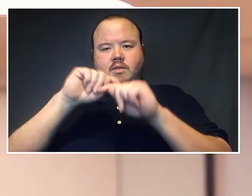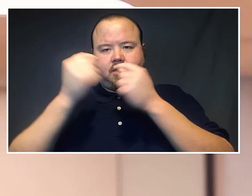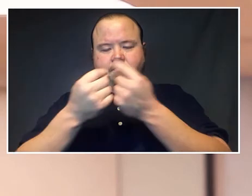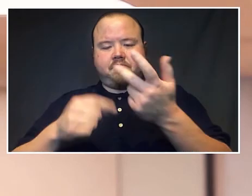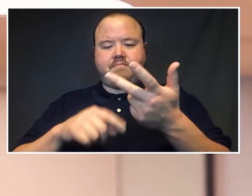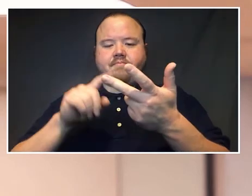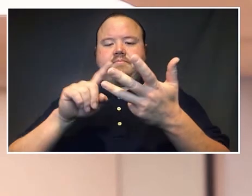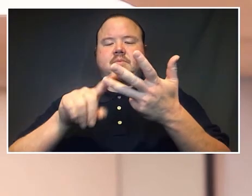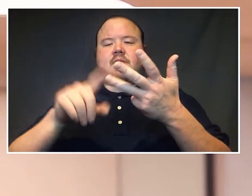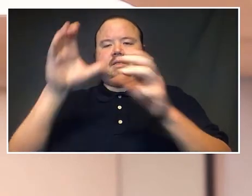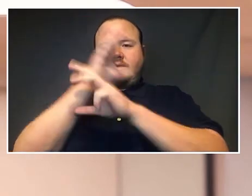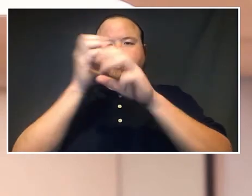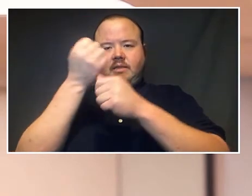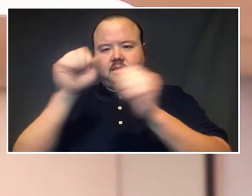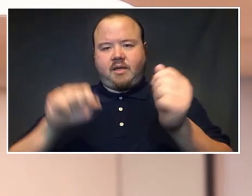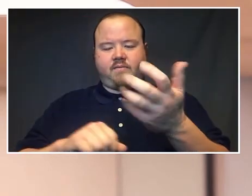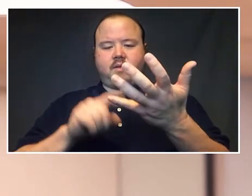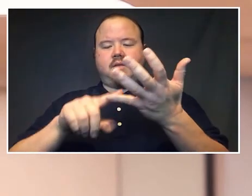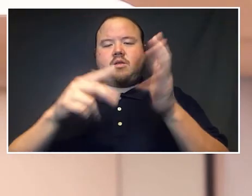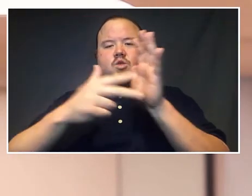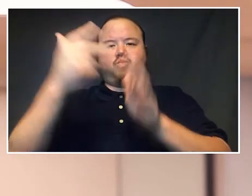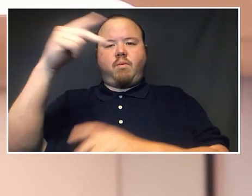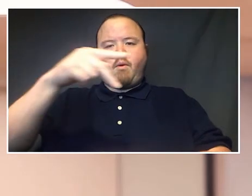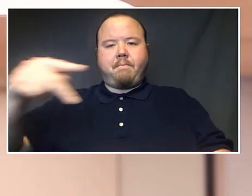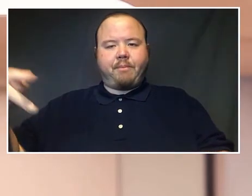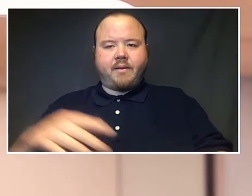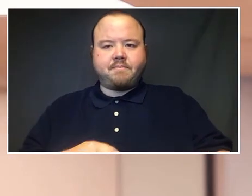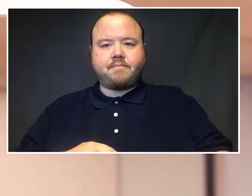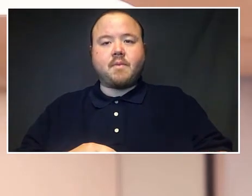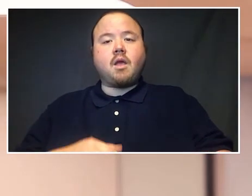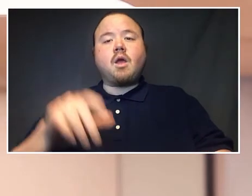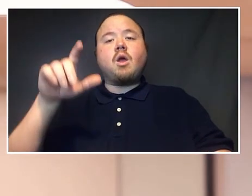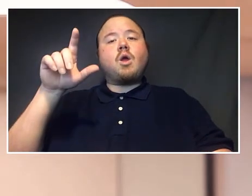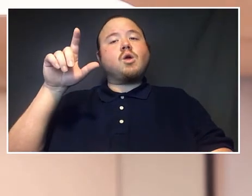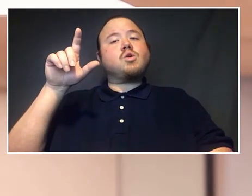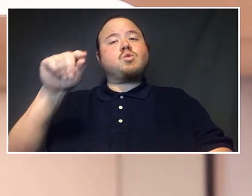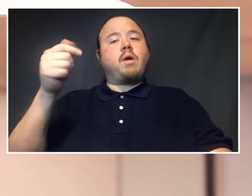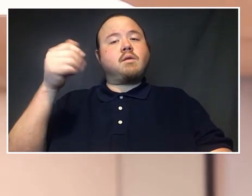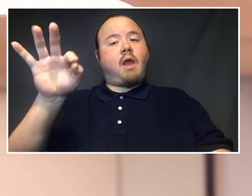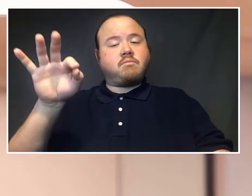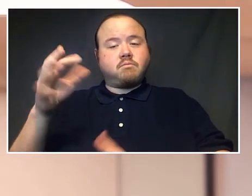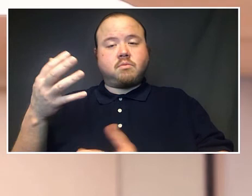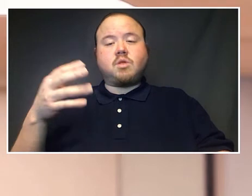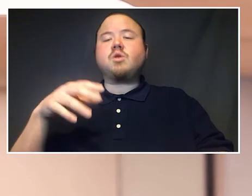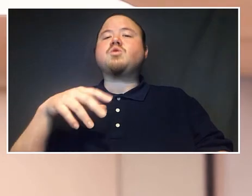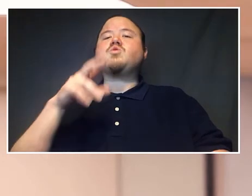program, Seeking Safety, as well as Triple P. In